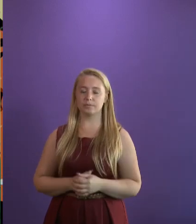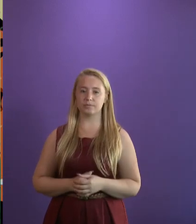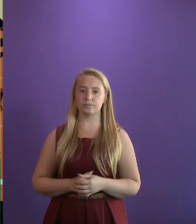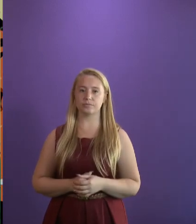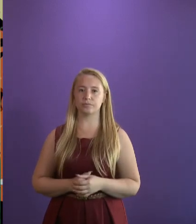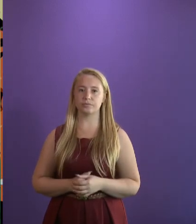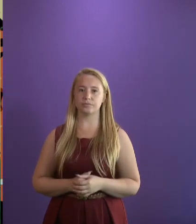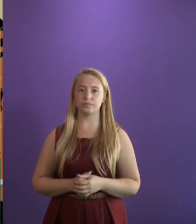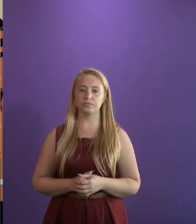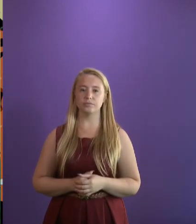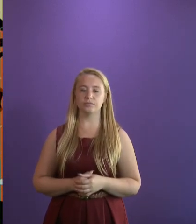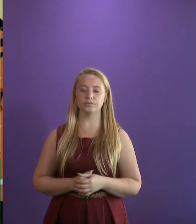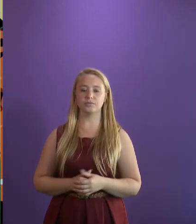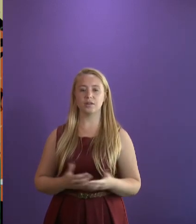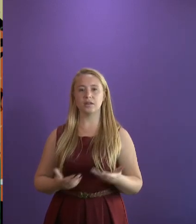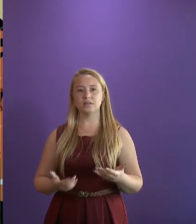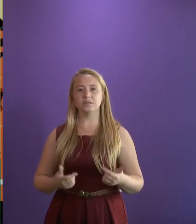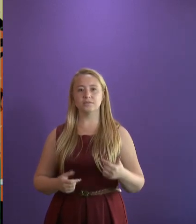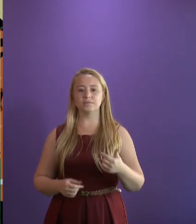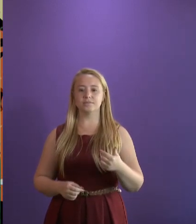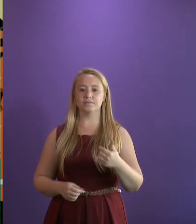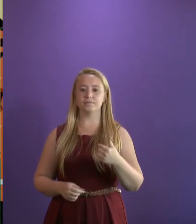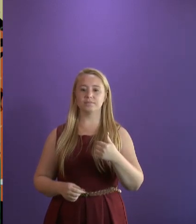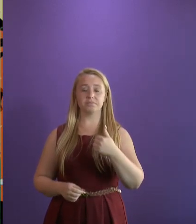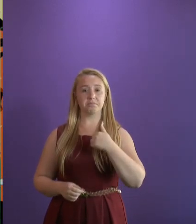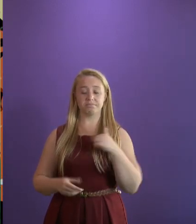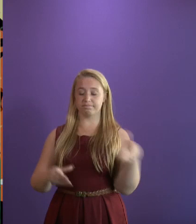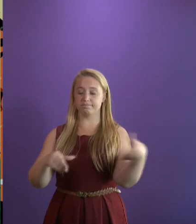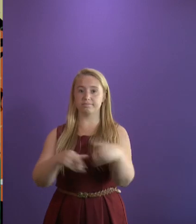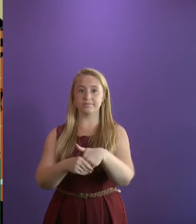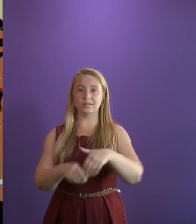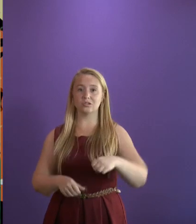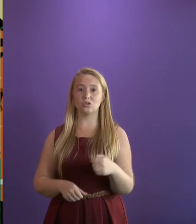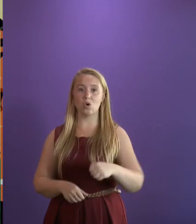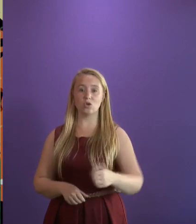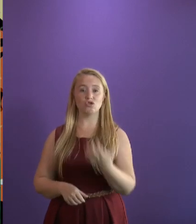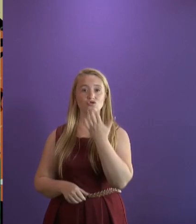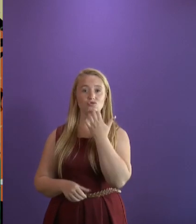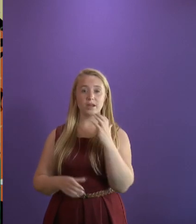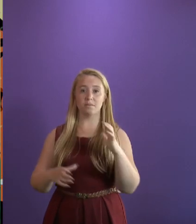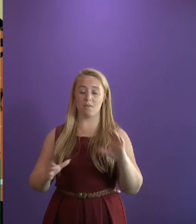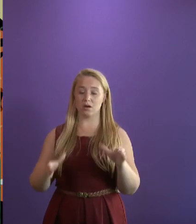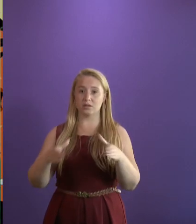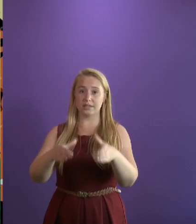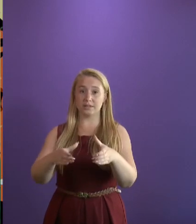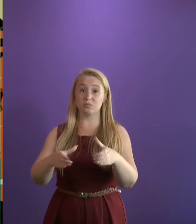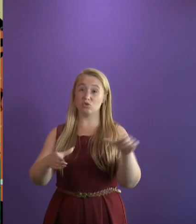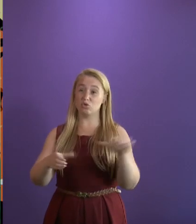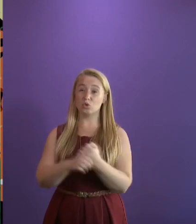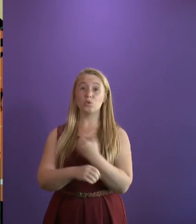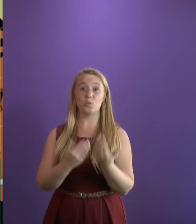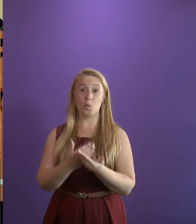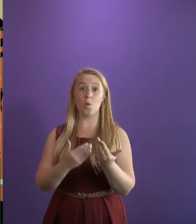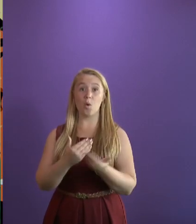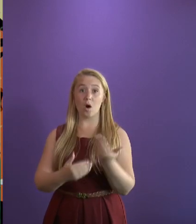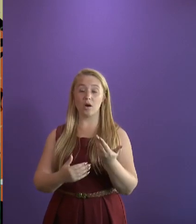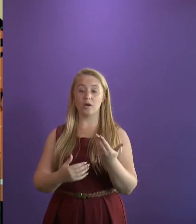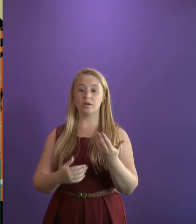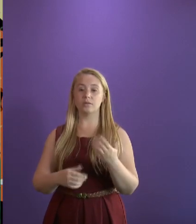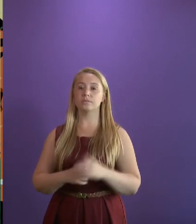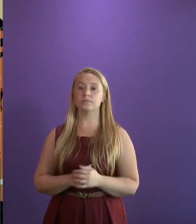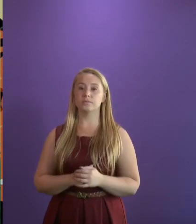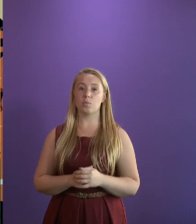I feel, as a member of the Scottish Green Party, we can and should do more. We've been calling out a lot. We're running up to our